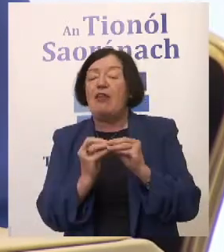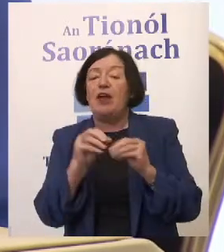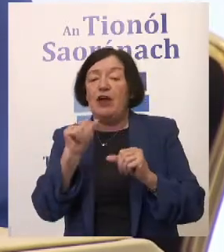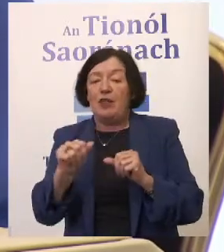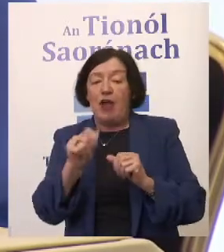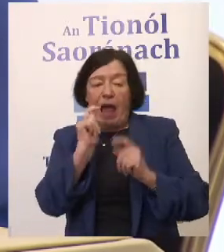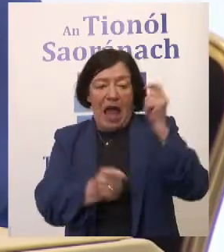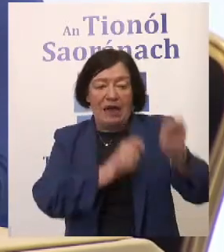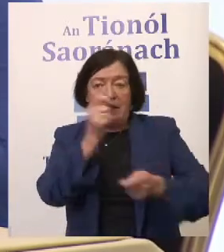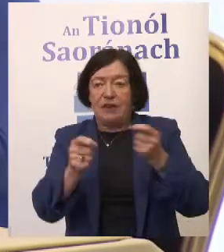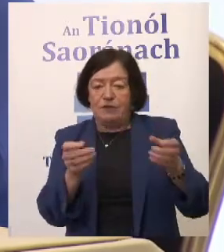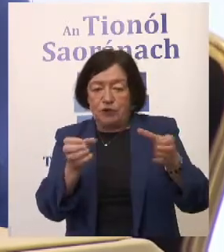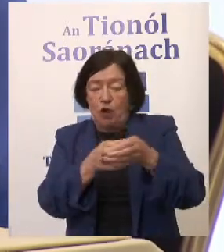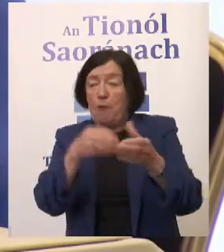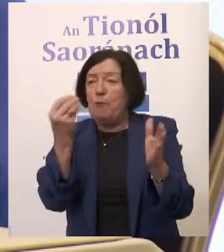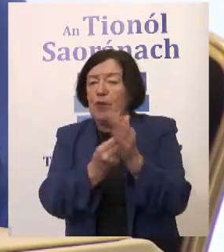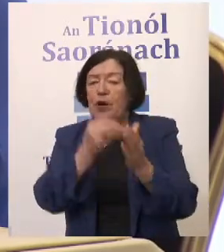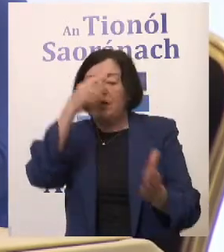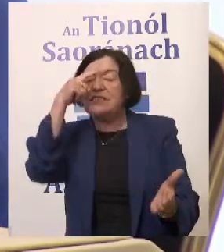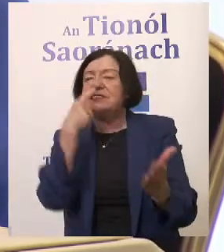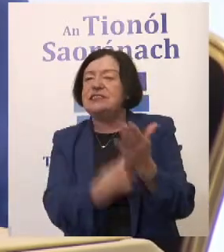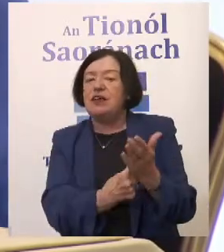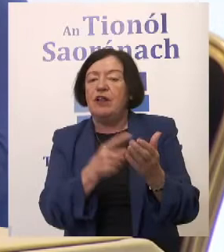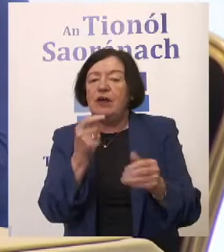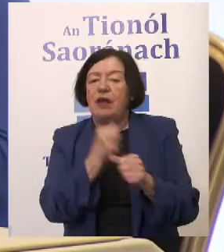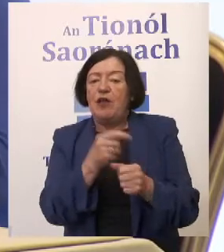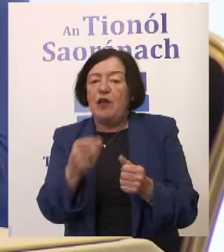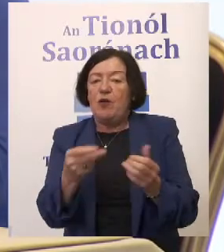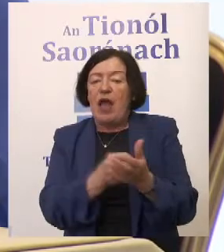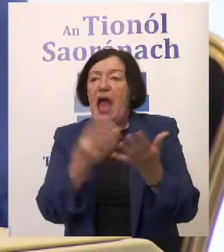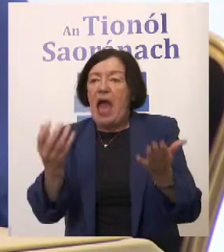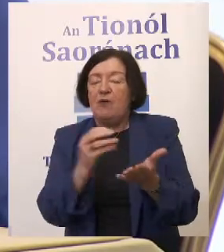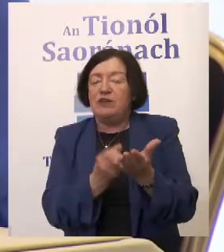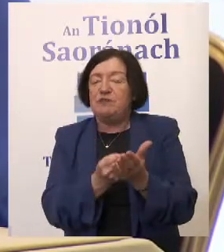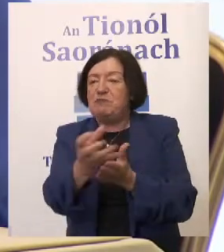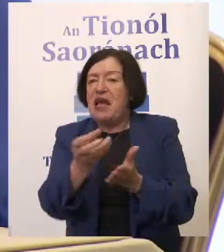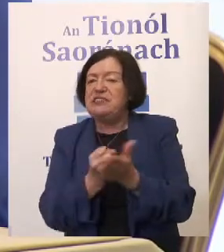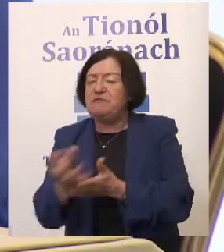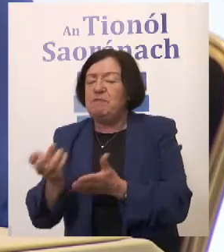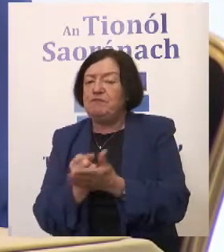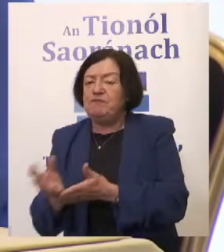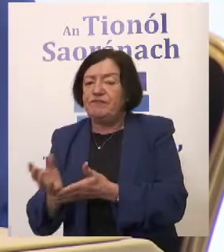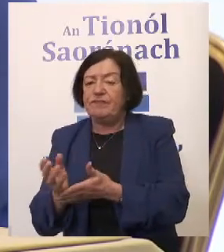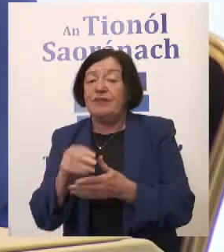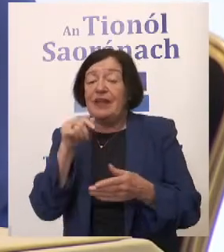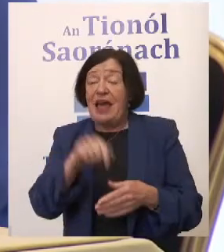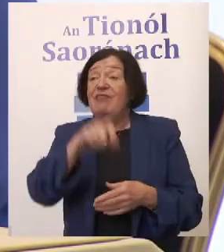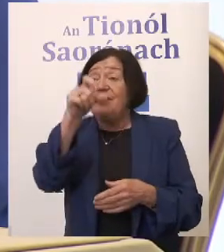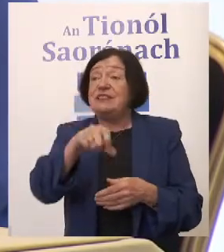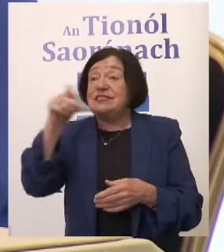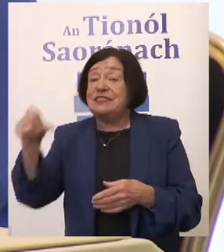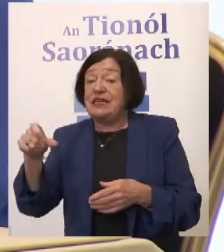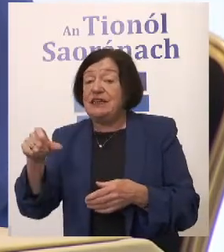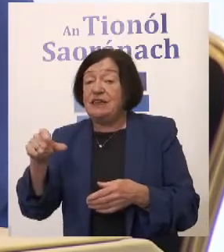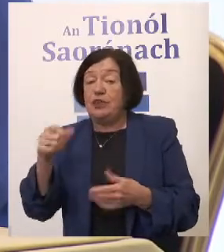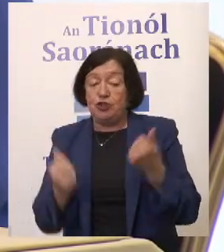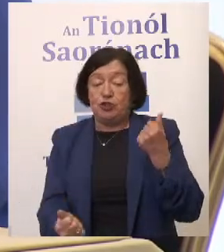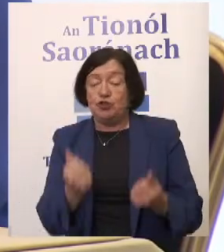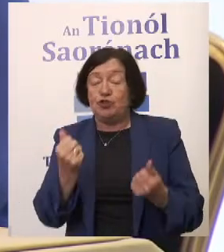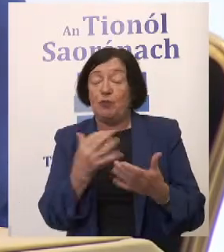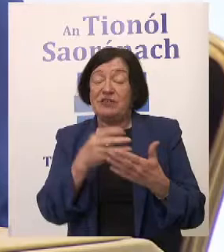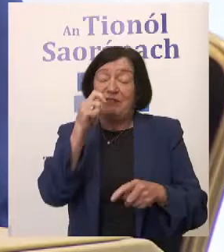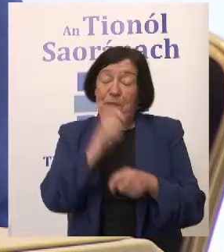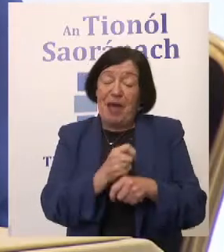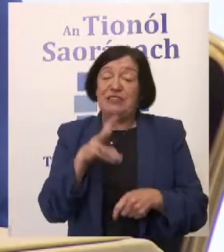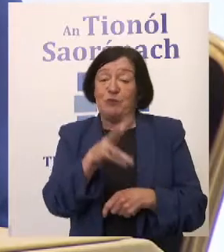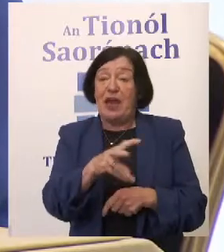allocated a pool of money, or there's a decision to be made about a pool of money and how it might be spent. And the citizens adjudicate on what the best way